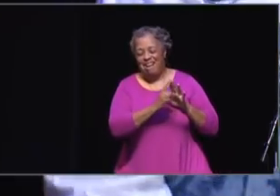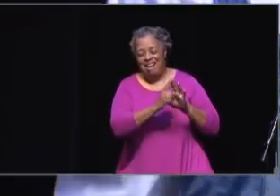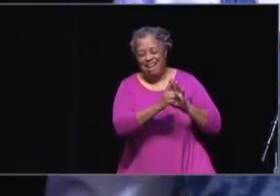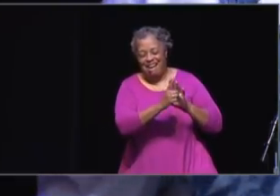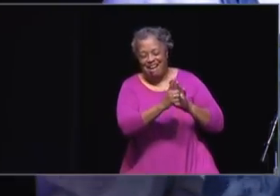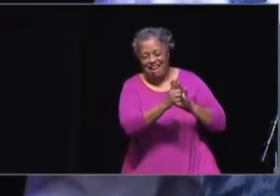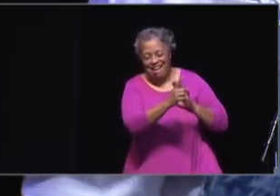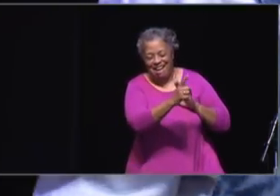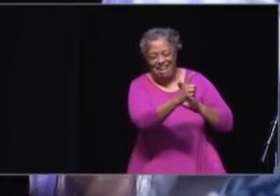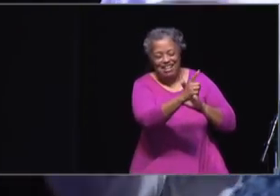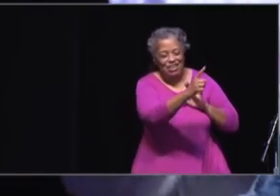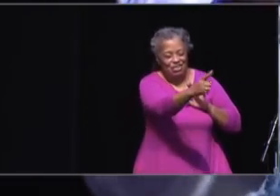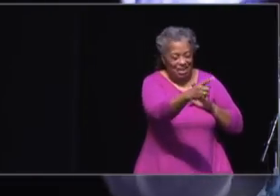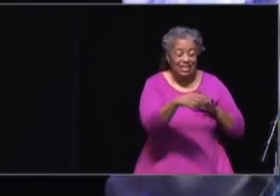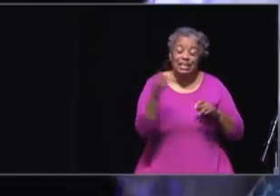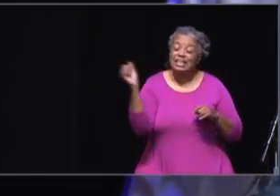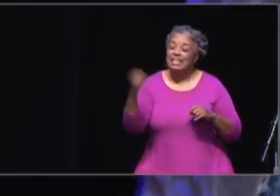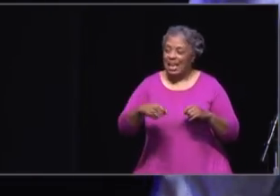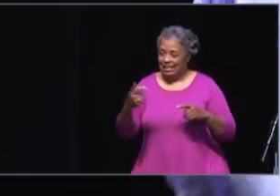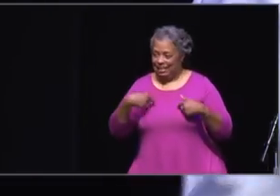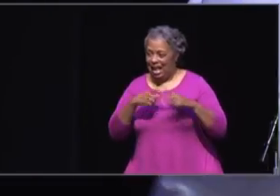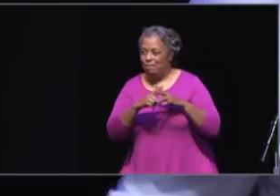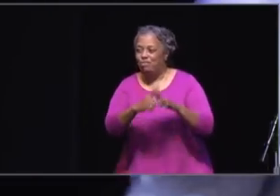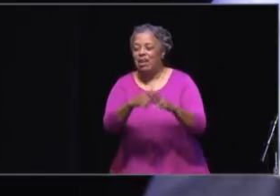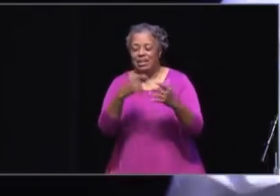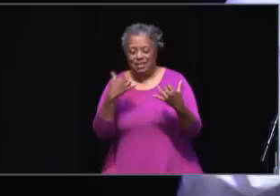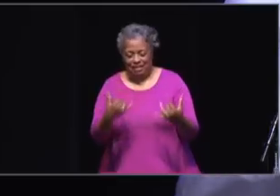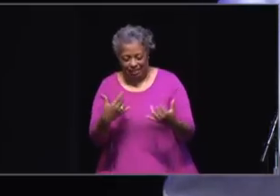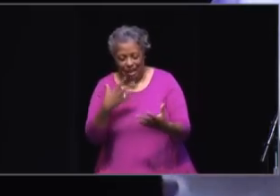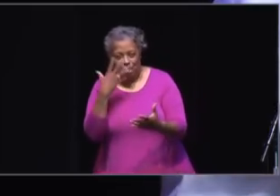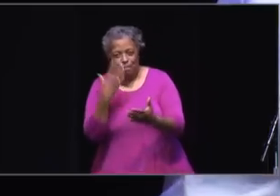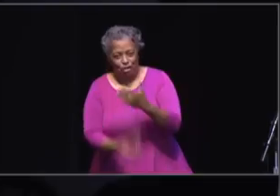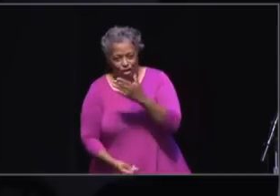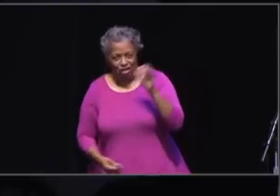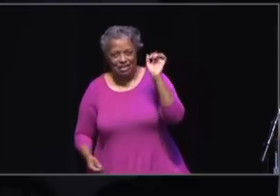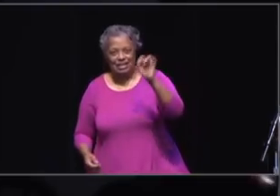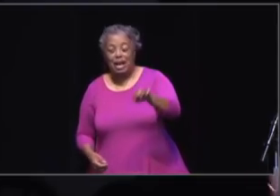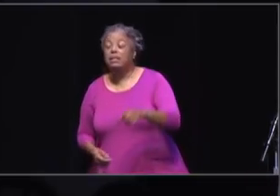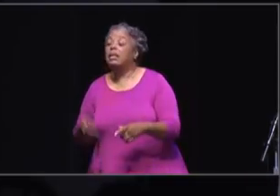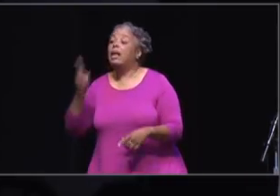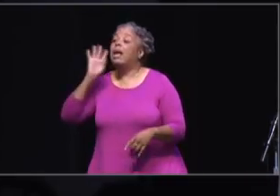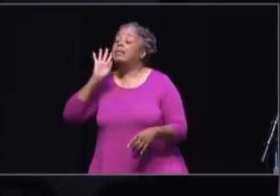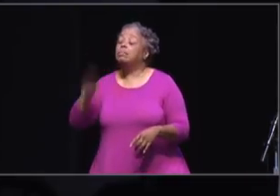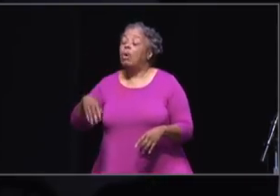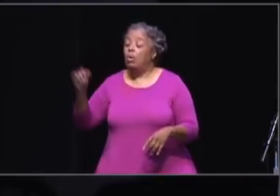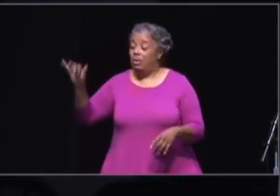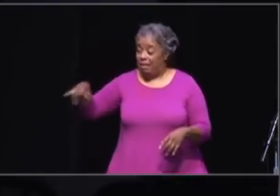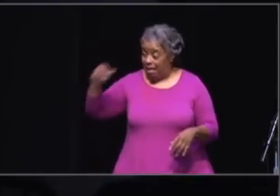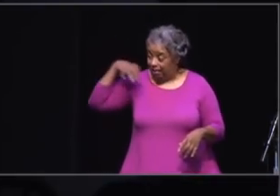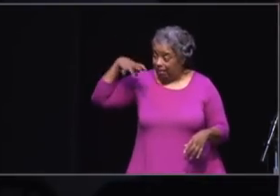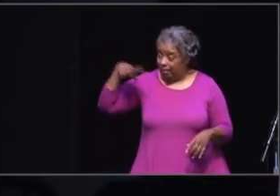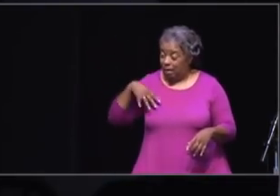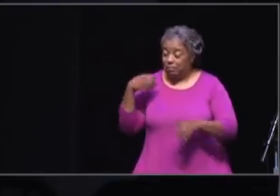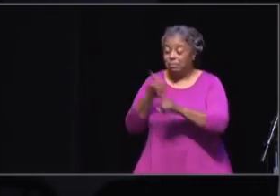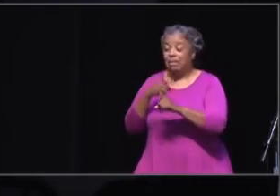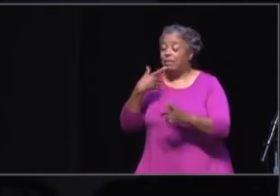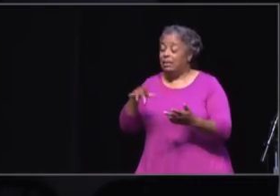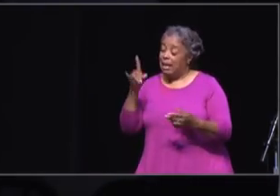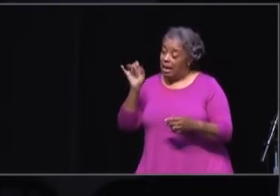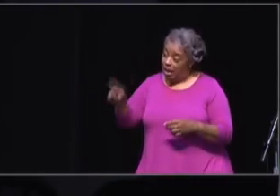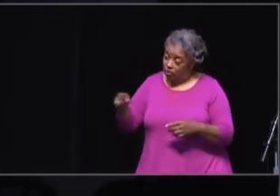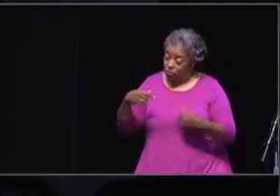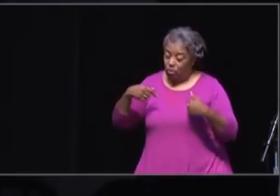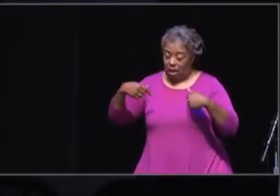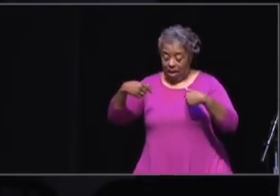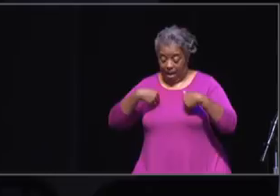running, running, running. Yes, I'm gone. Well, now if he asks you